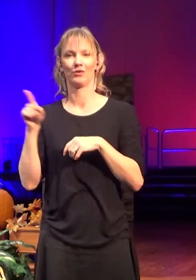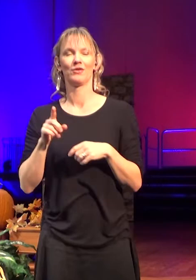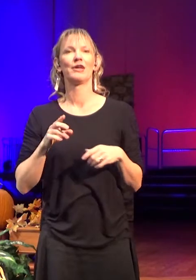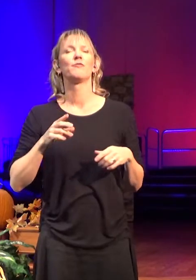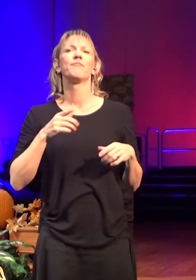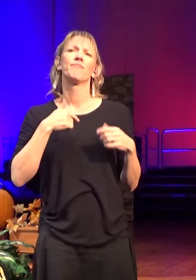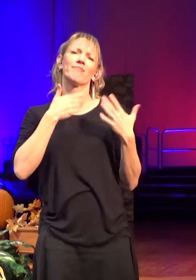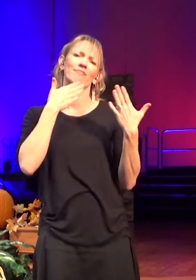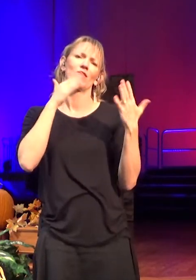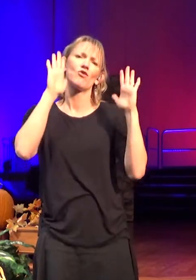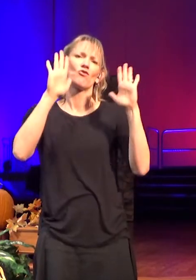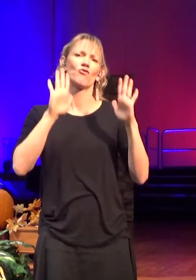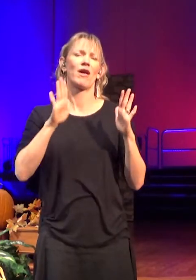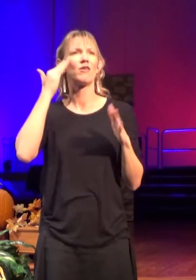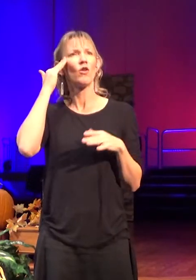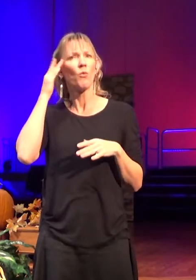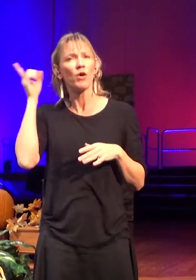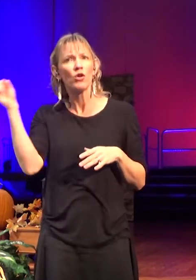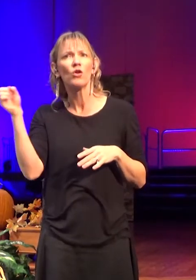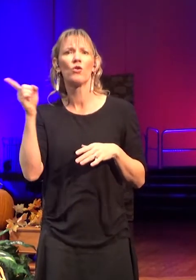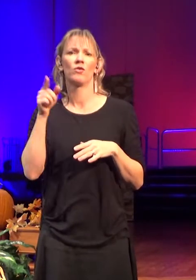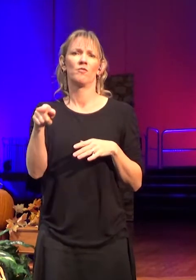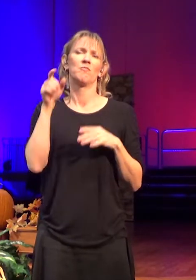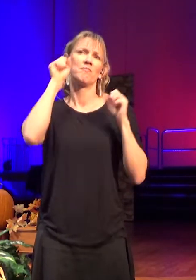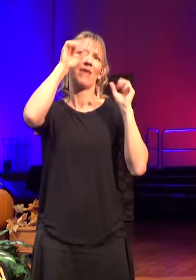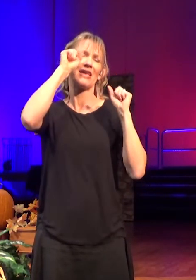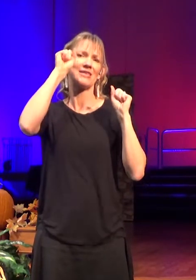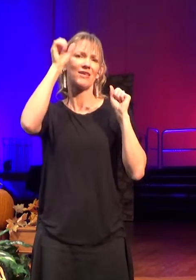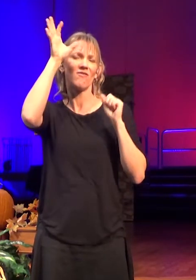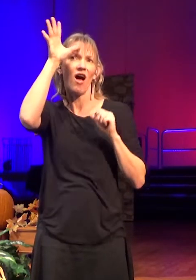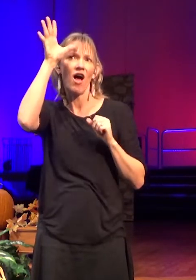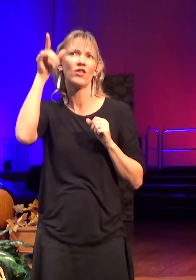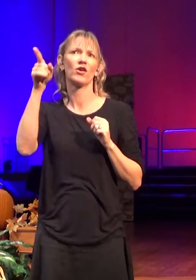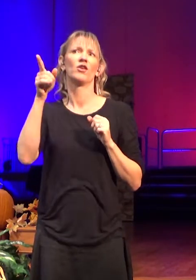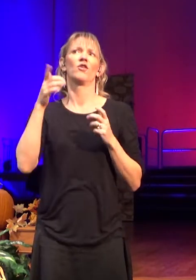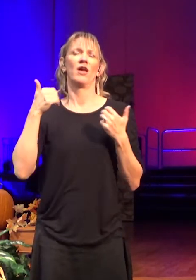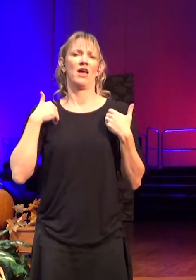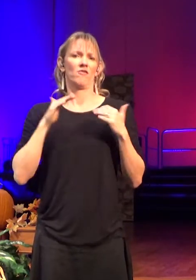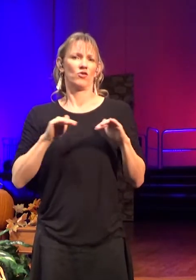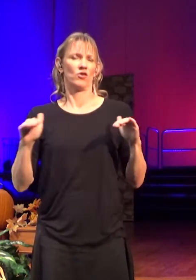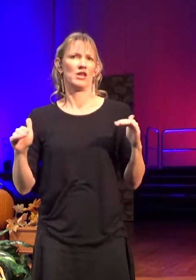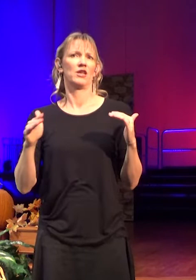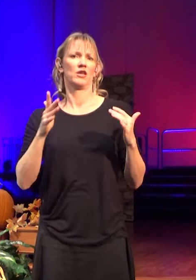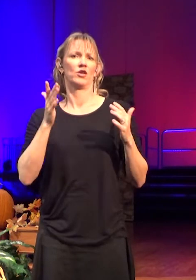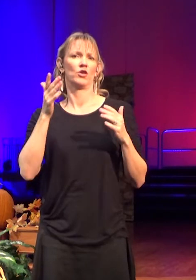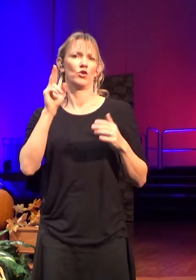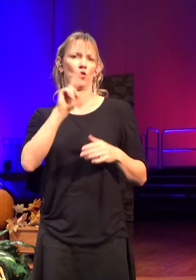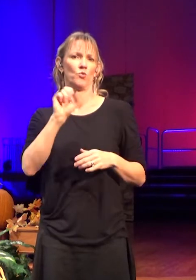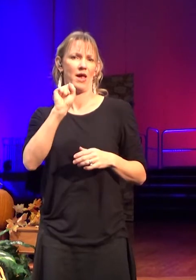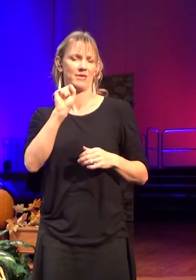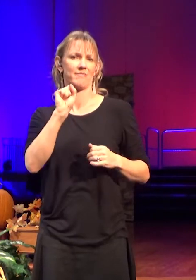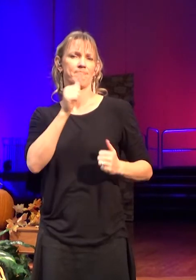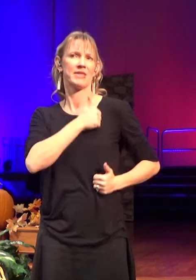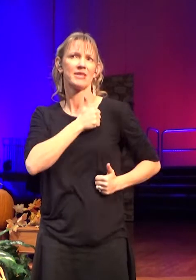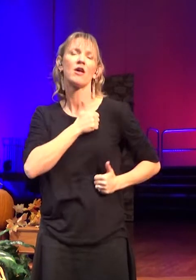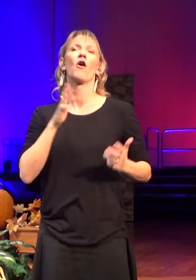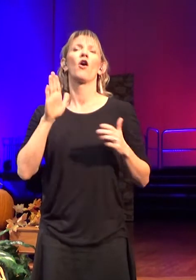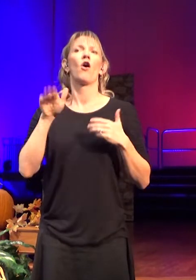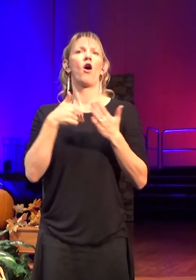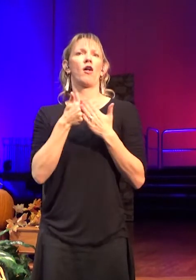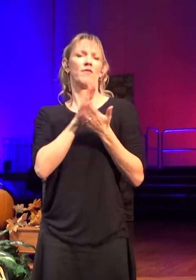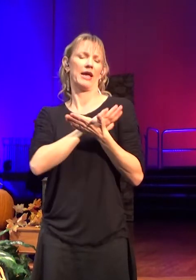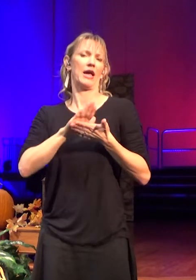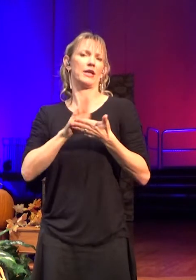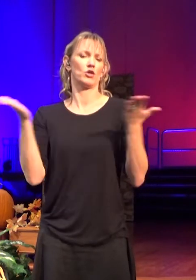spotlight. But it's been so great getting to know you, the incredible father you have with children serving in our U.S. military,